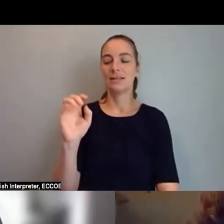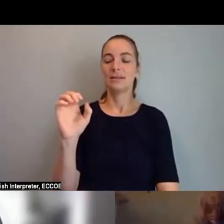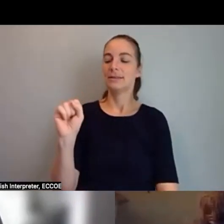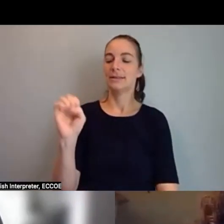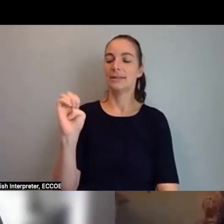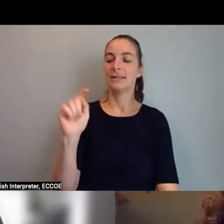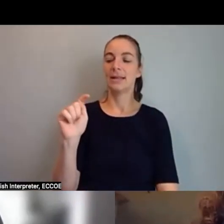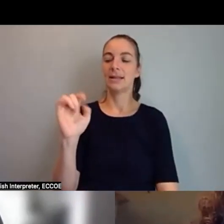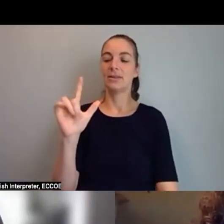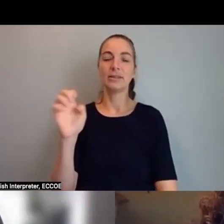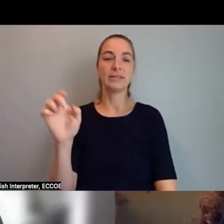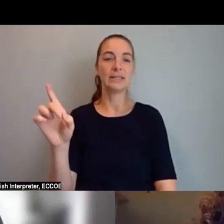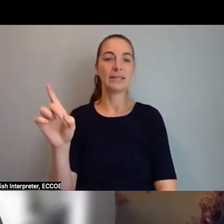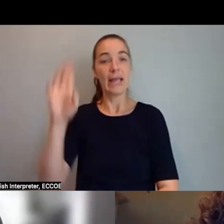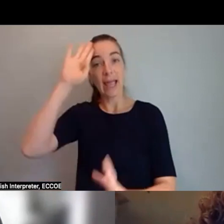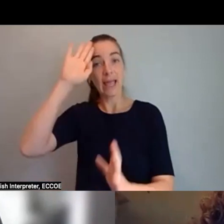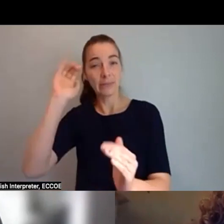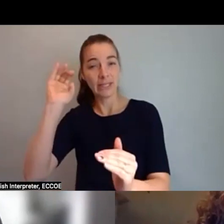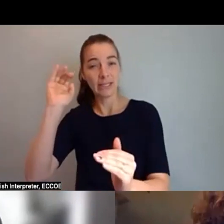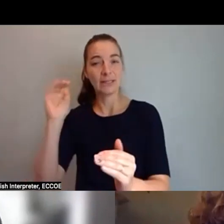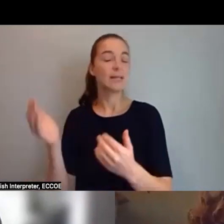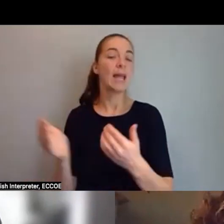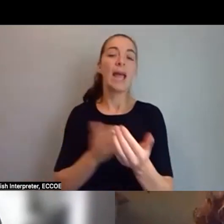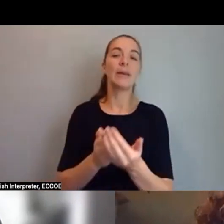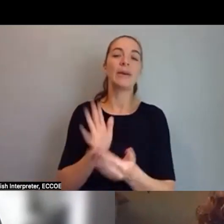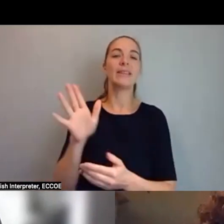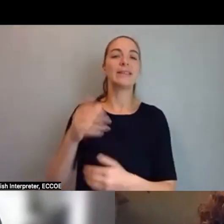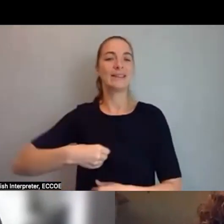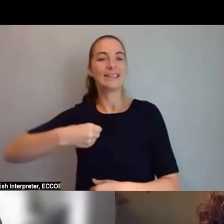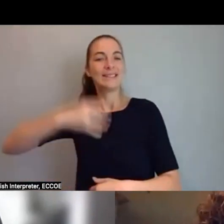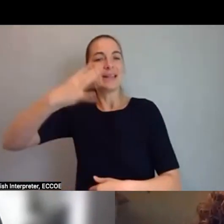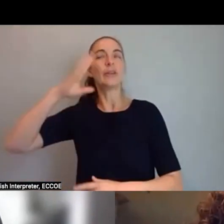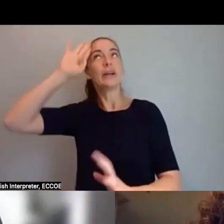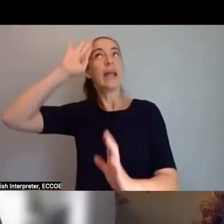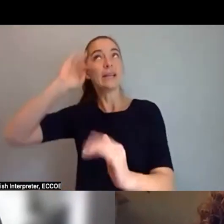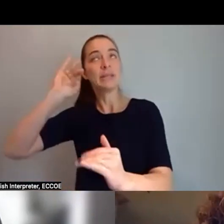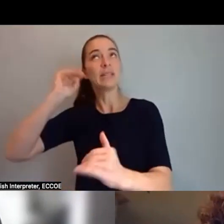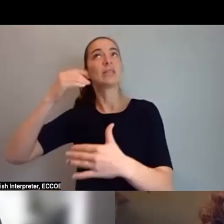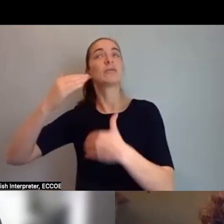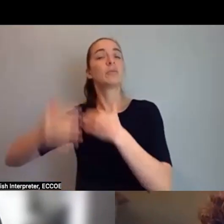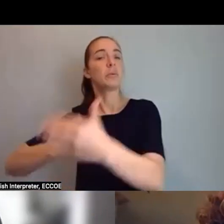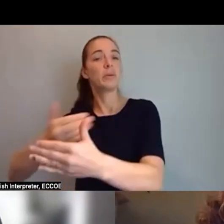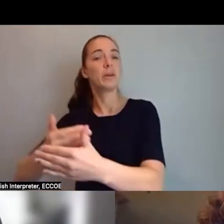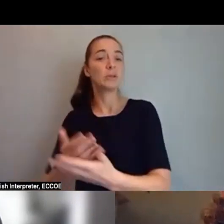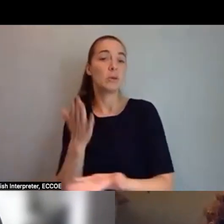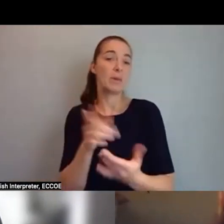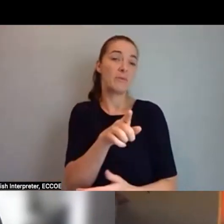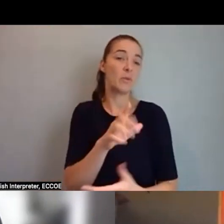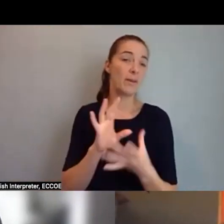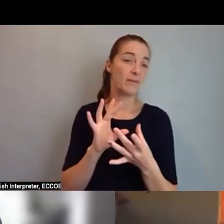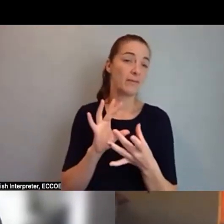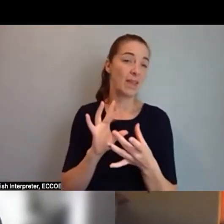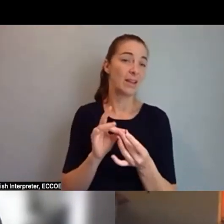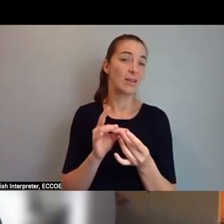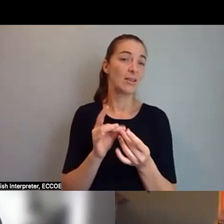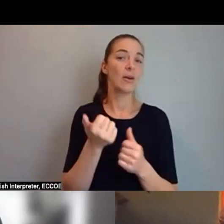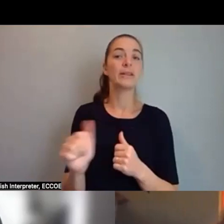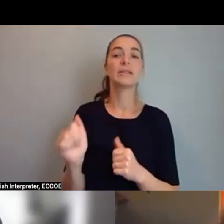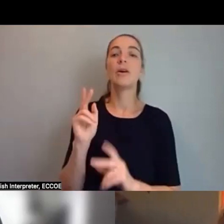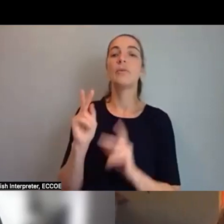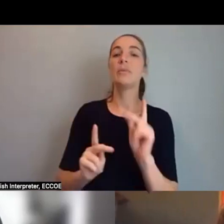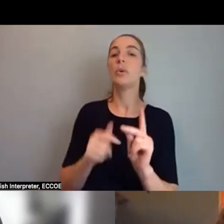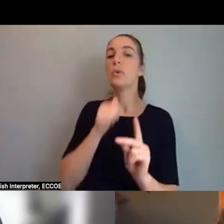Anyways, I just wondered if you had any thoughts about speaking to people who are not in the climate